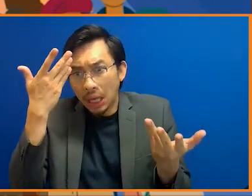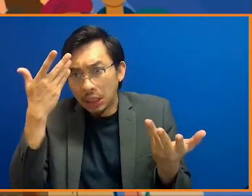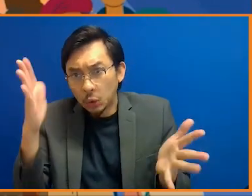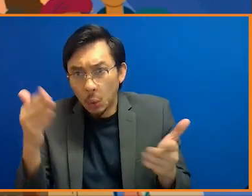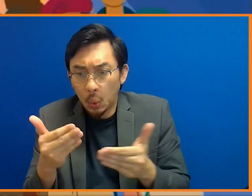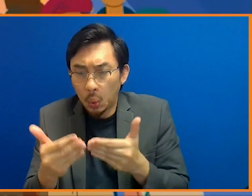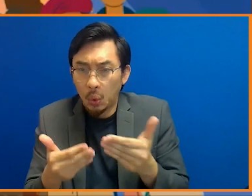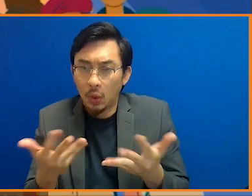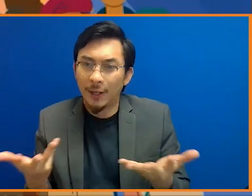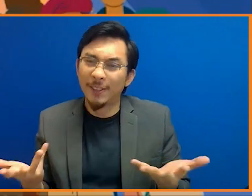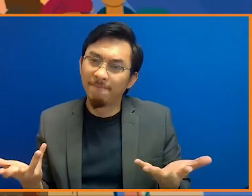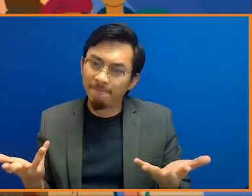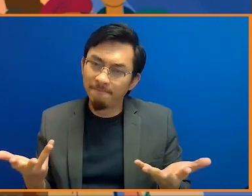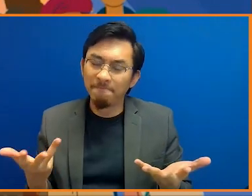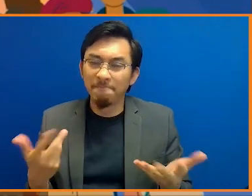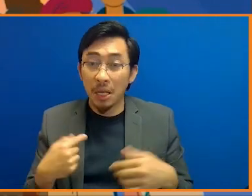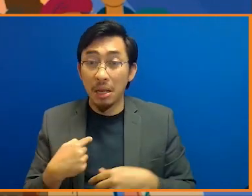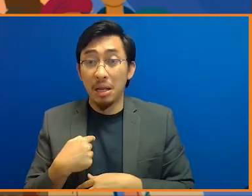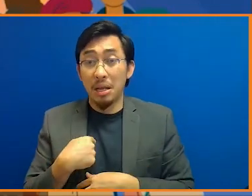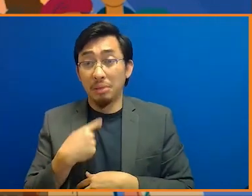without a certain process. But